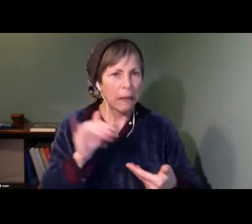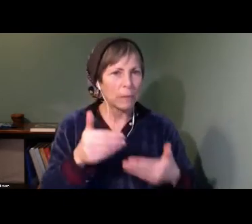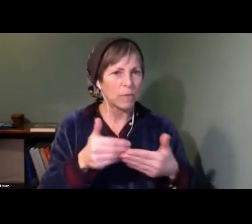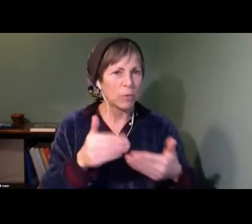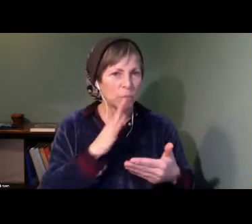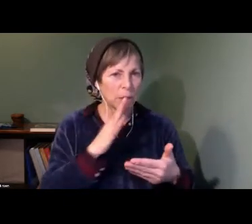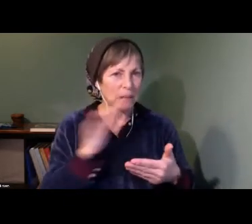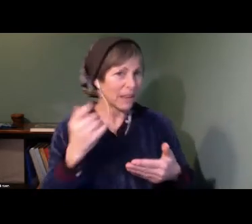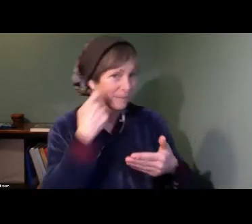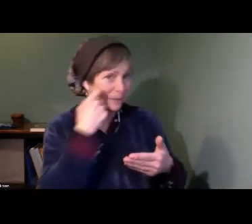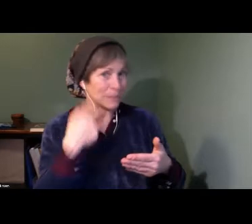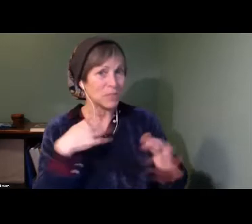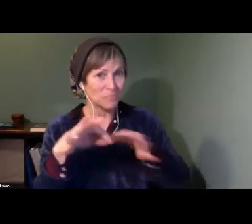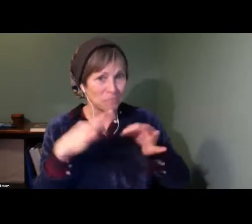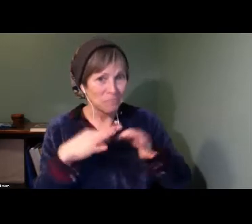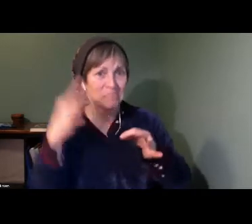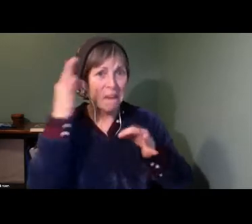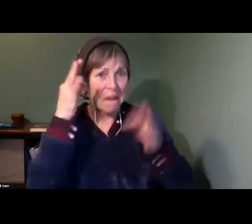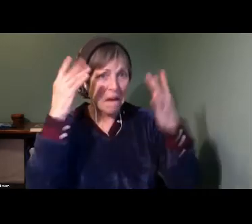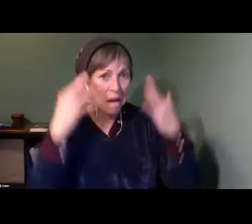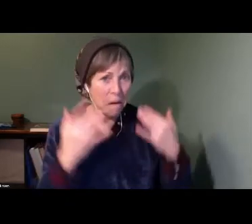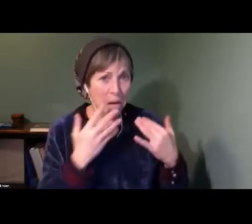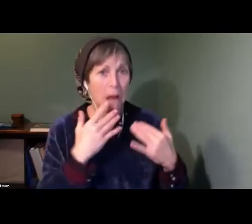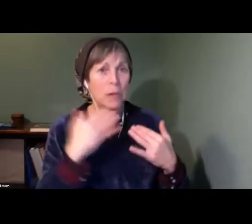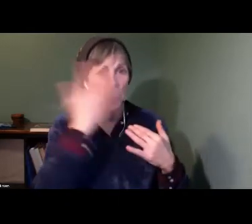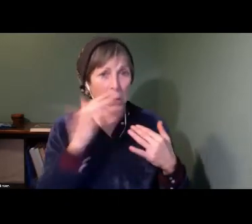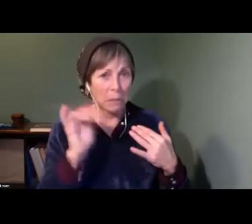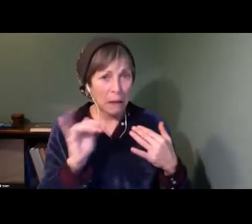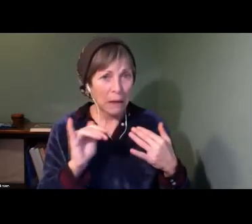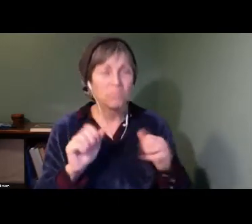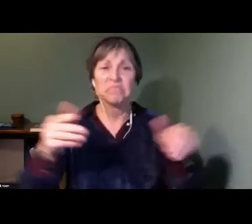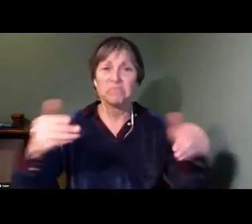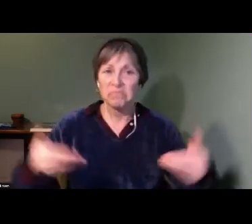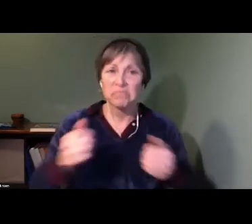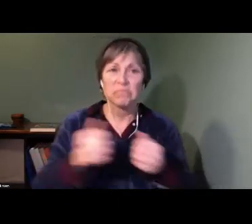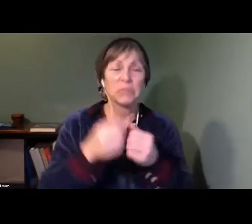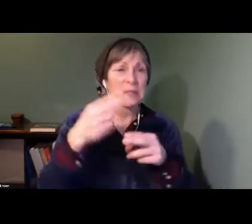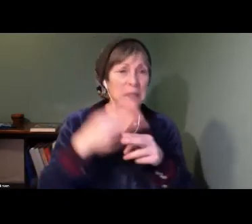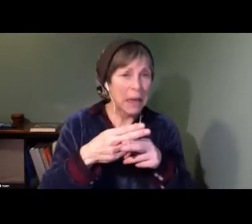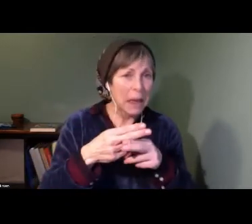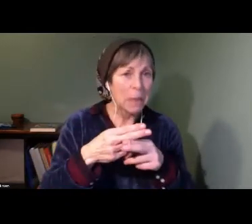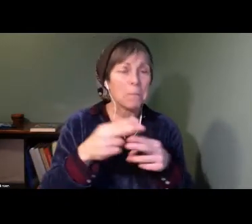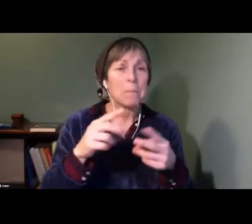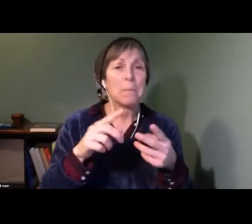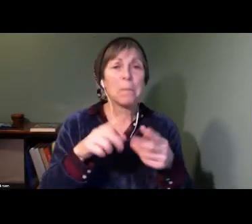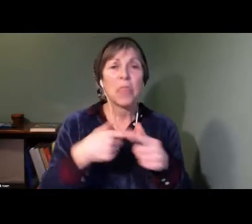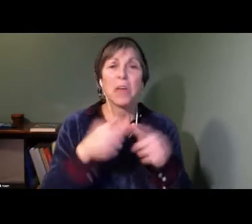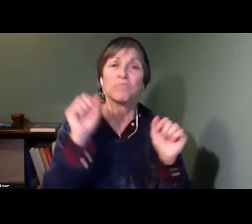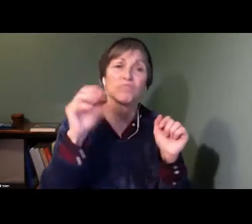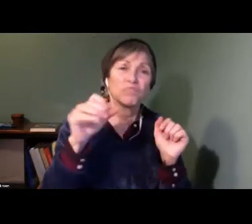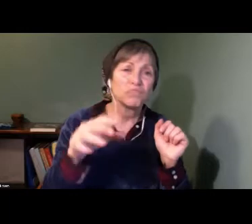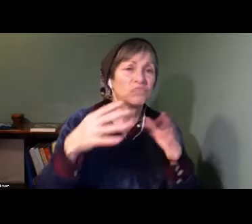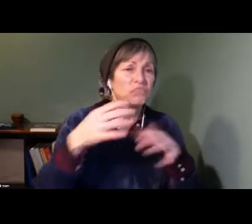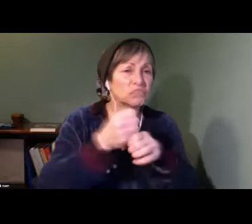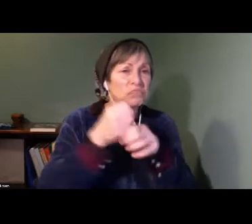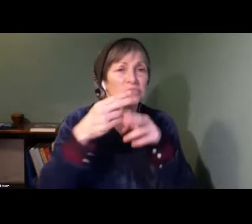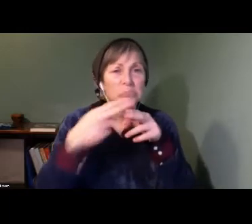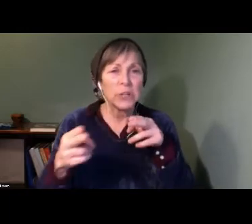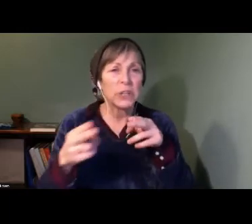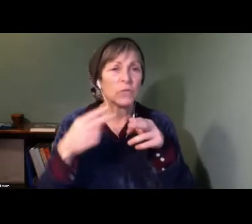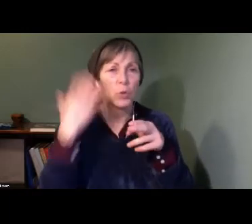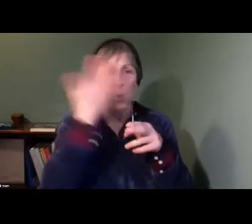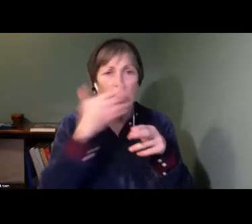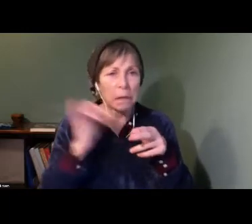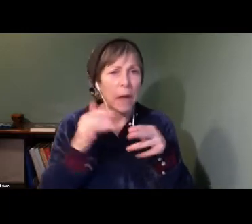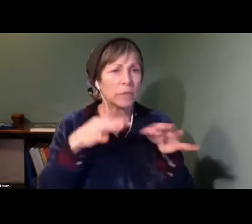I just did. So for example you can introduce yourself with your name and then just provide a very brief visual description